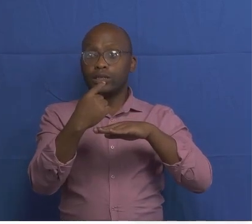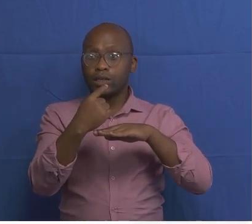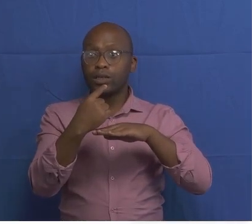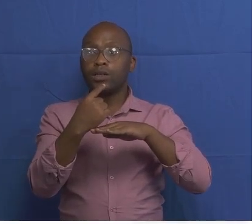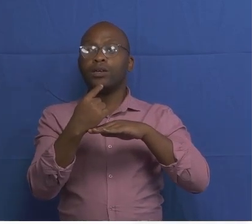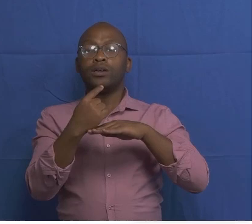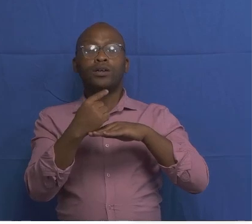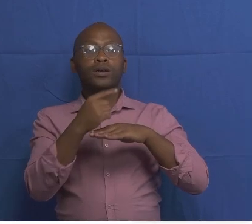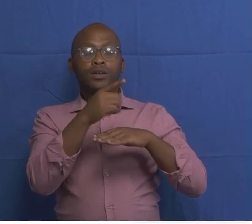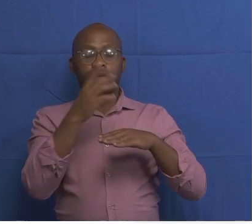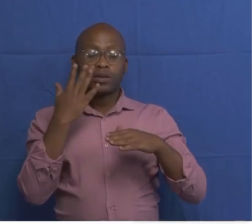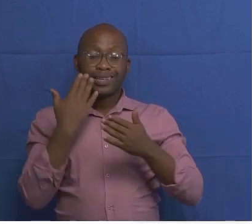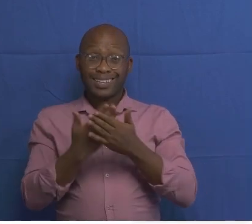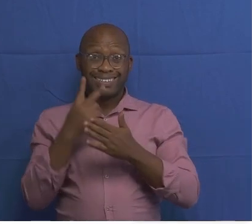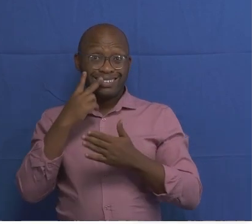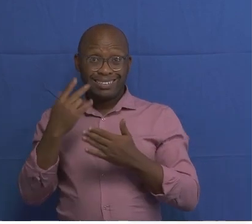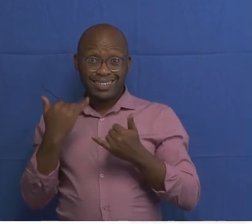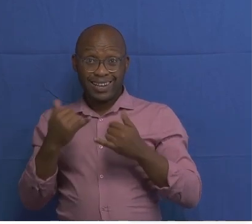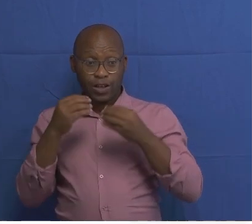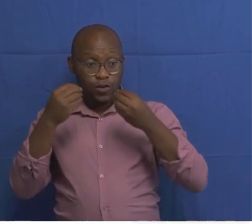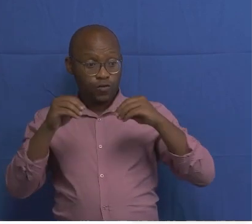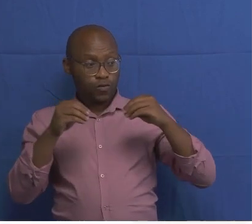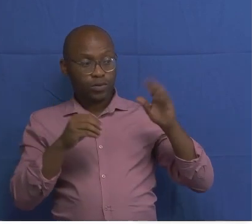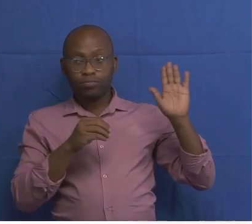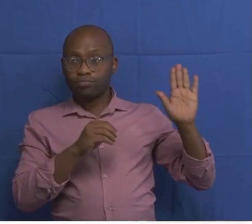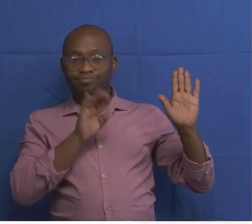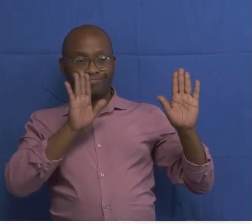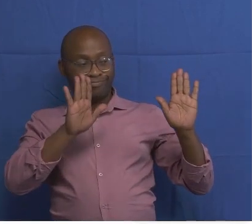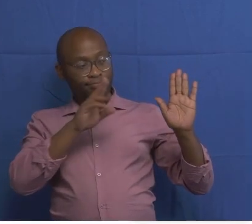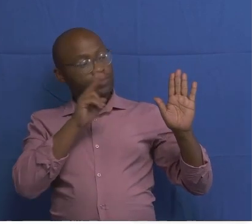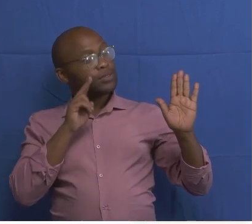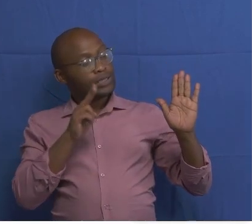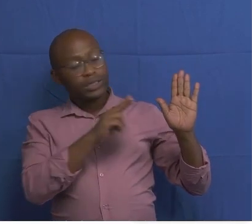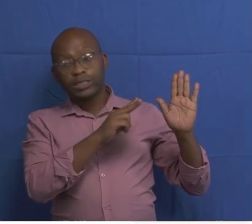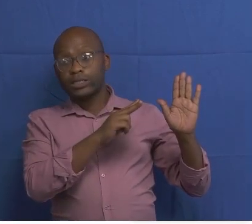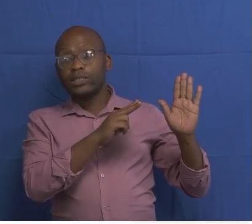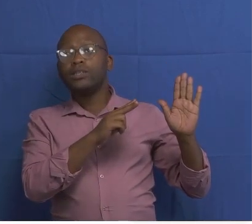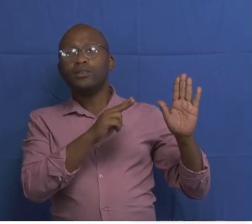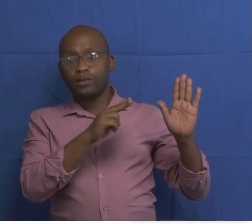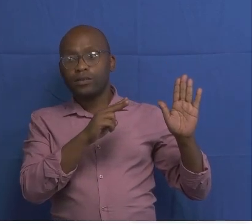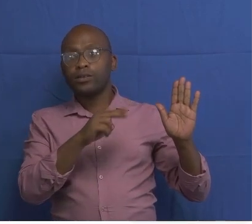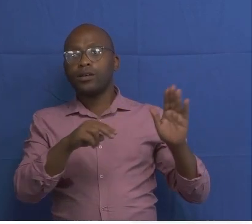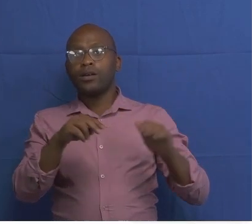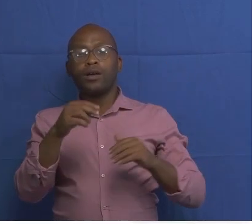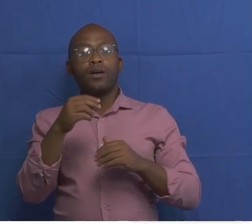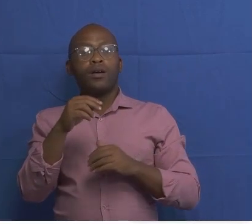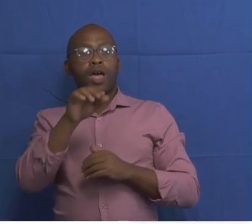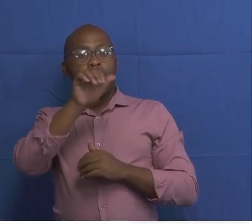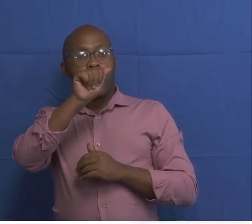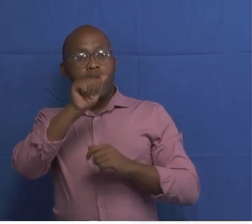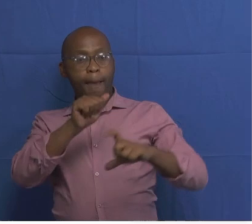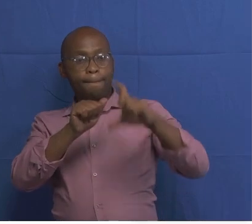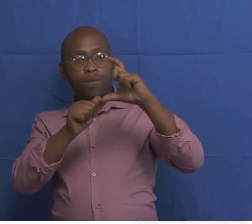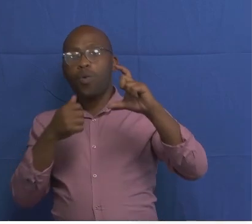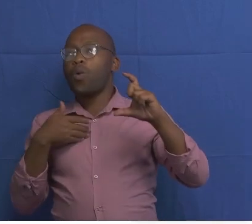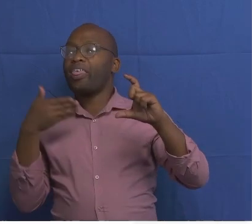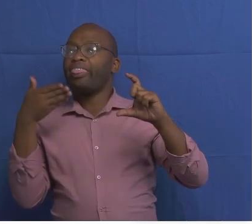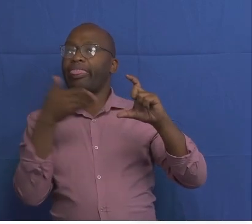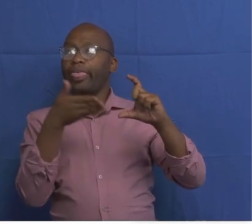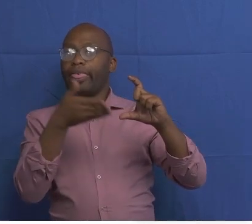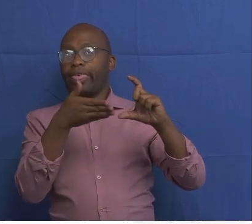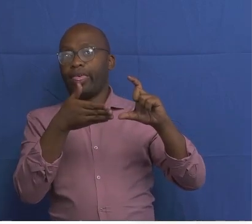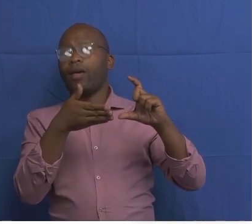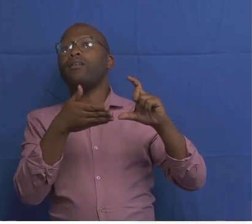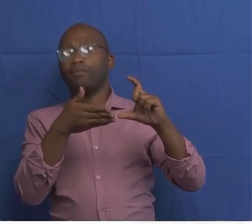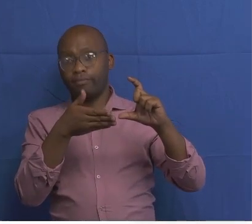characteristic, as we can see this one here, it has now the dominant trait as the phenotype. So this is the law of dominance.